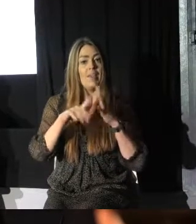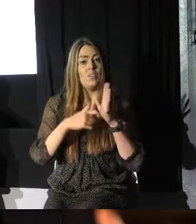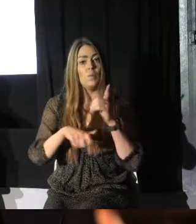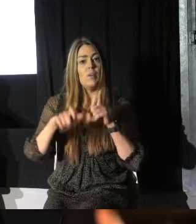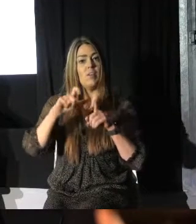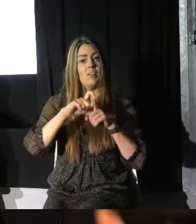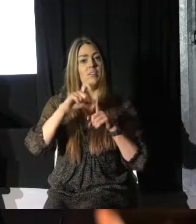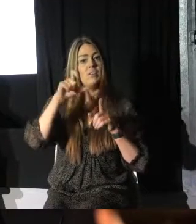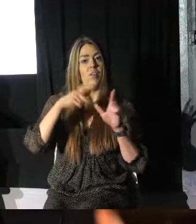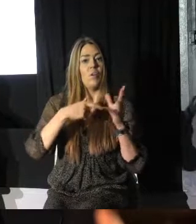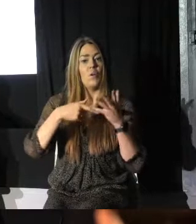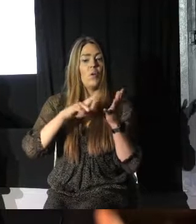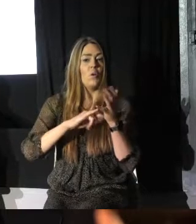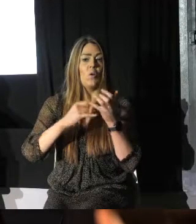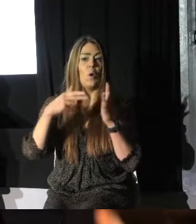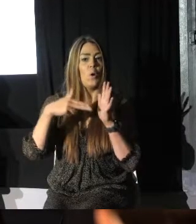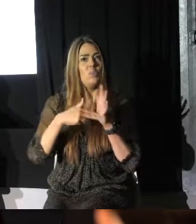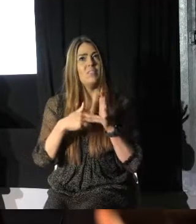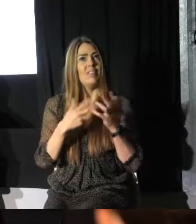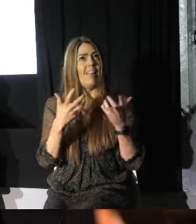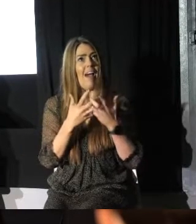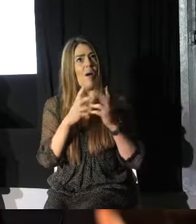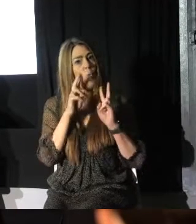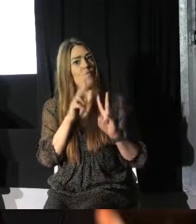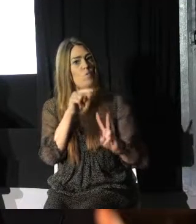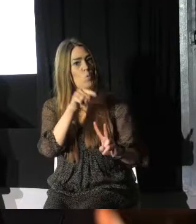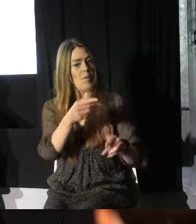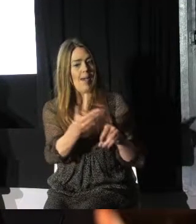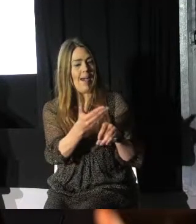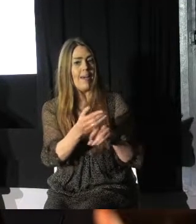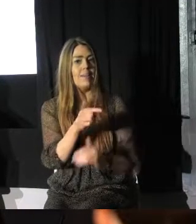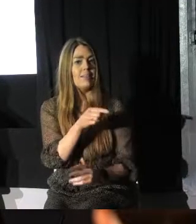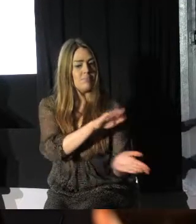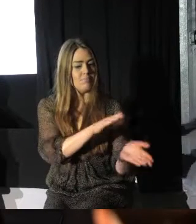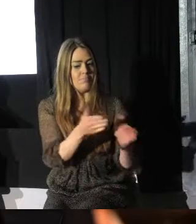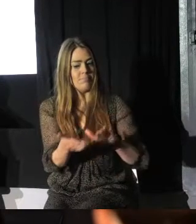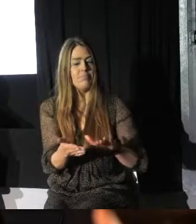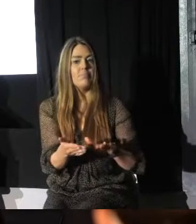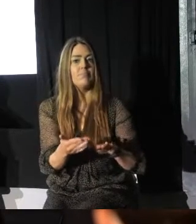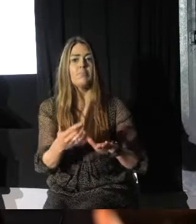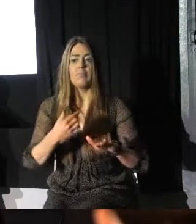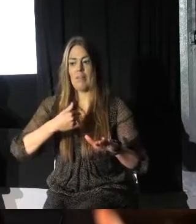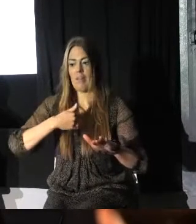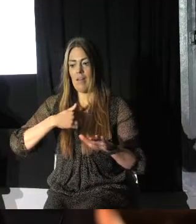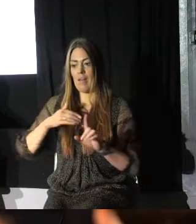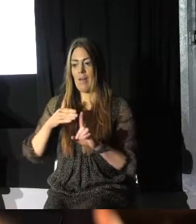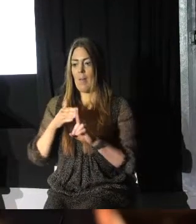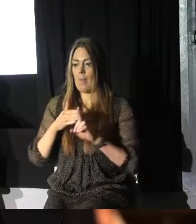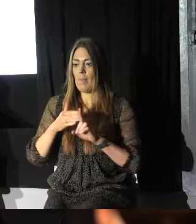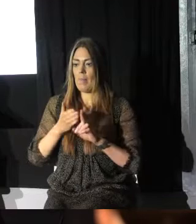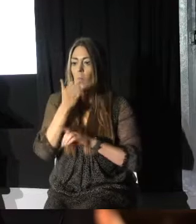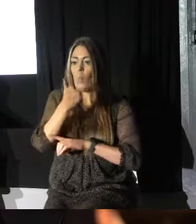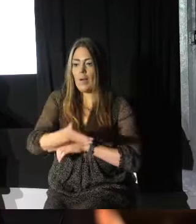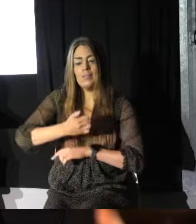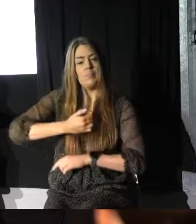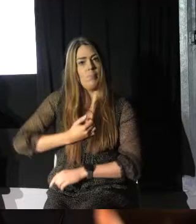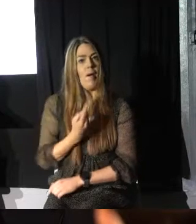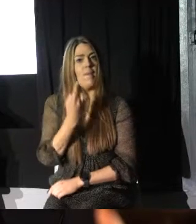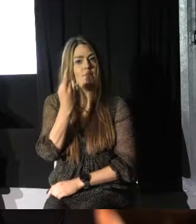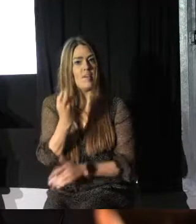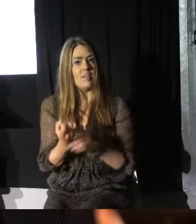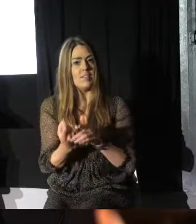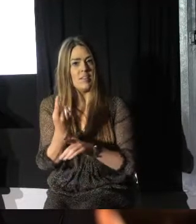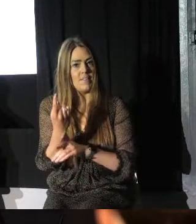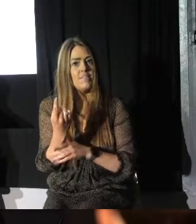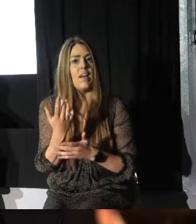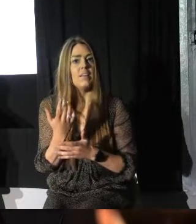as an act, or how you understand that act. I attended my first event to get rid of the